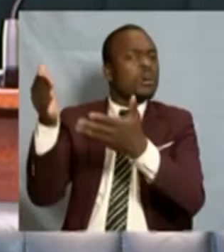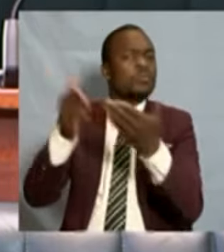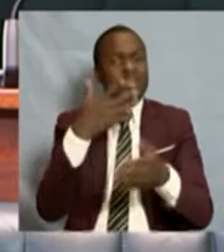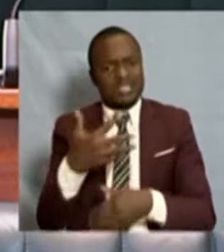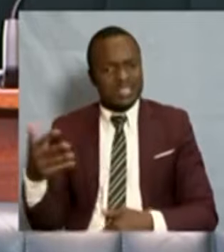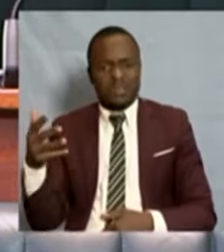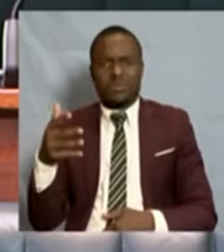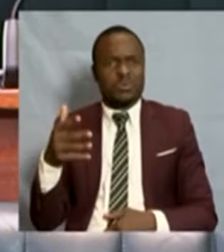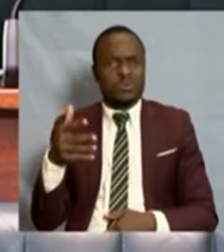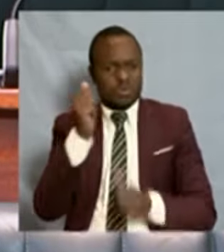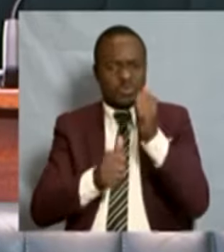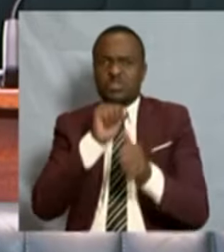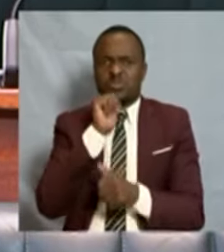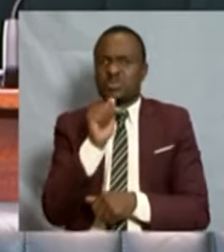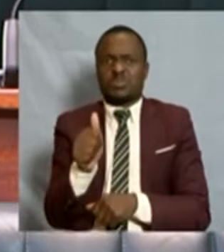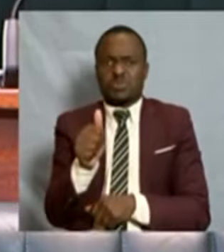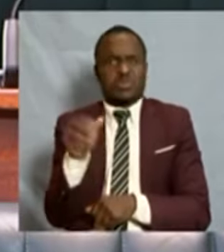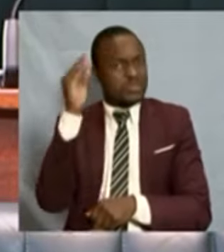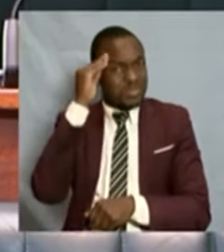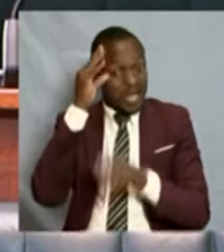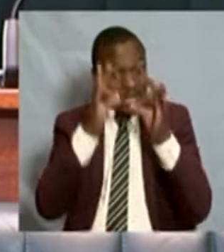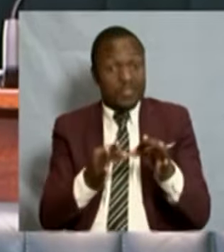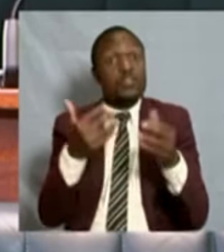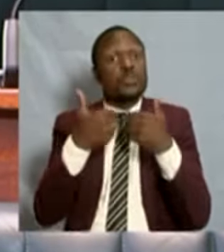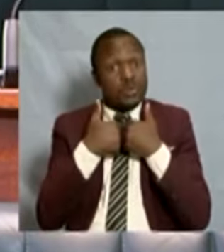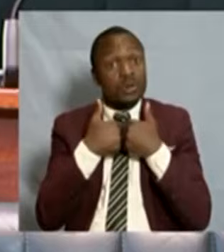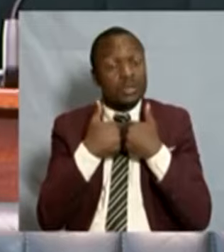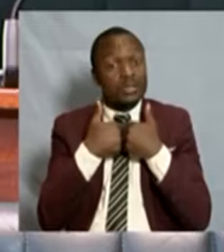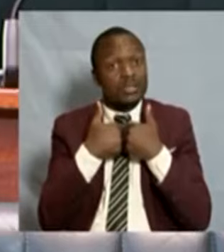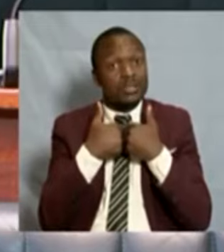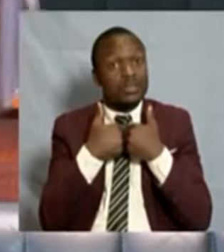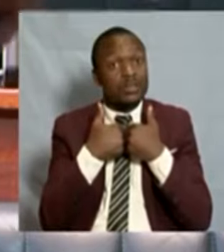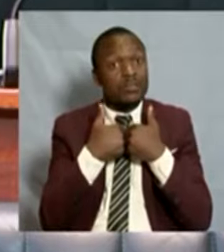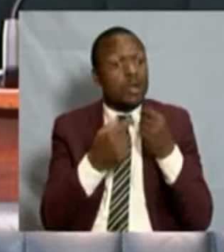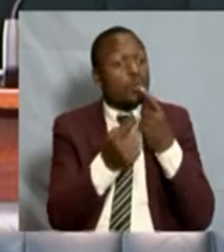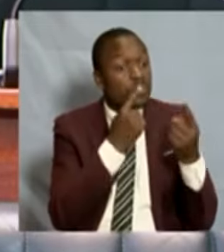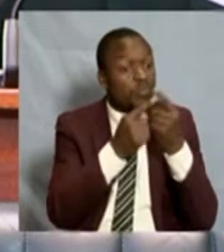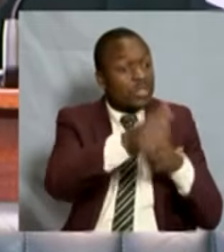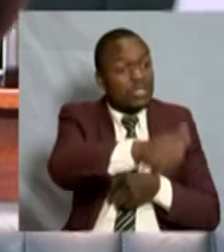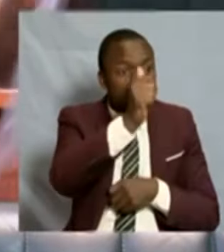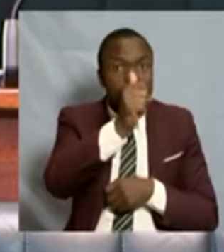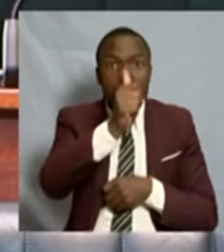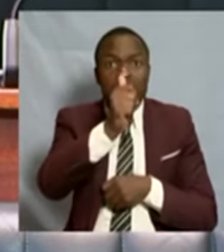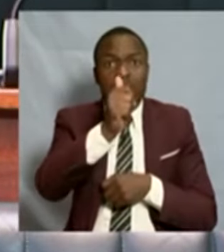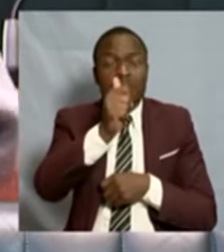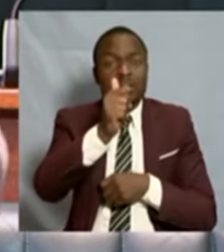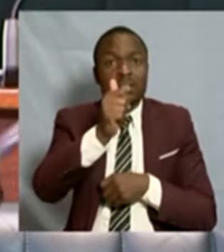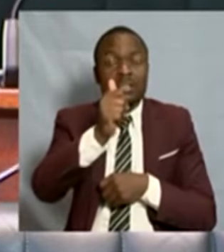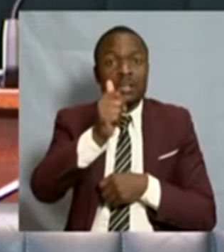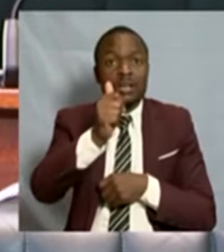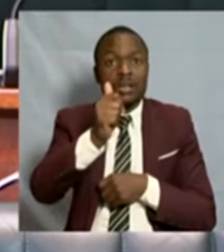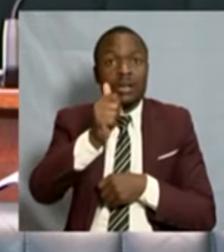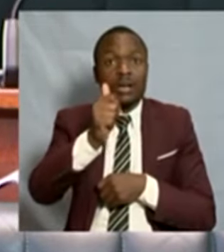we are not privy to. If you have a conversation between yourselves and the presiding, we are not privy